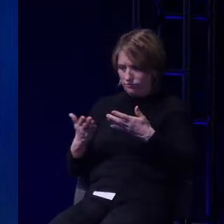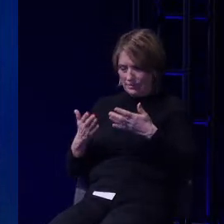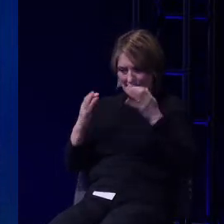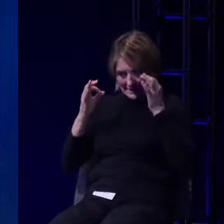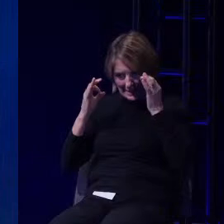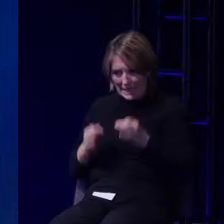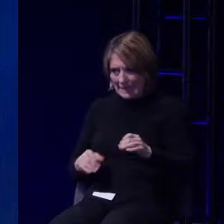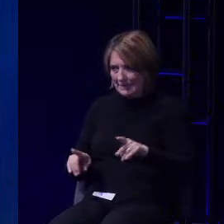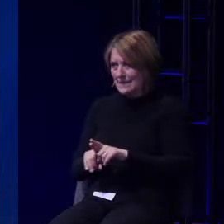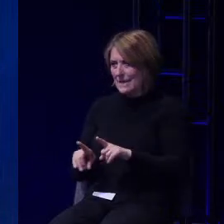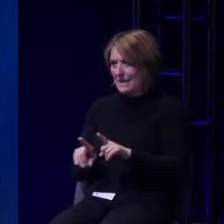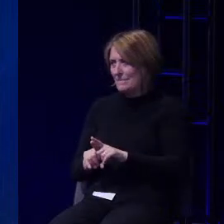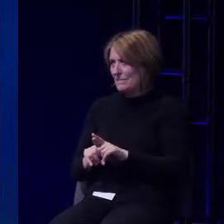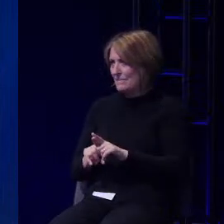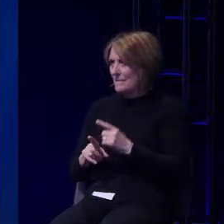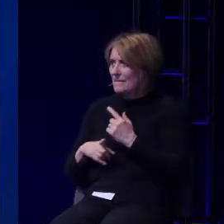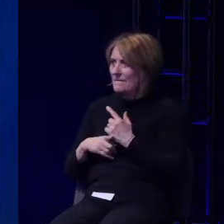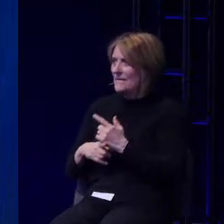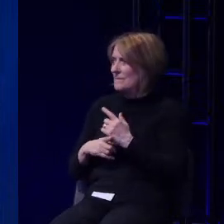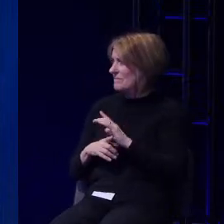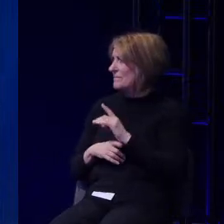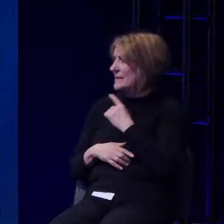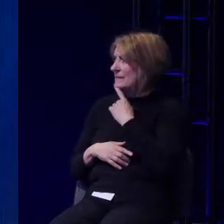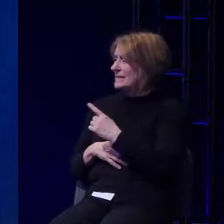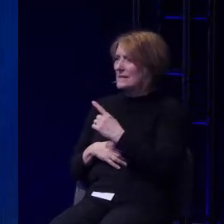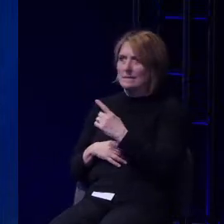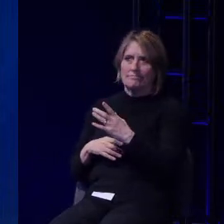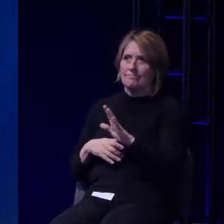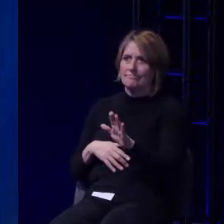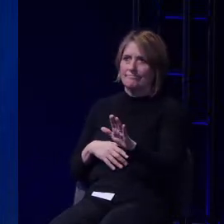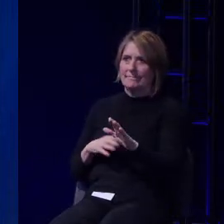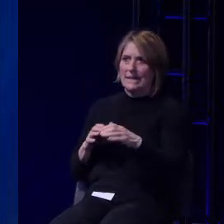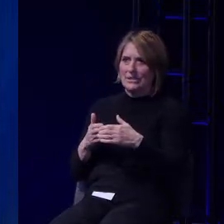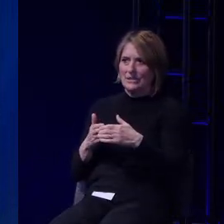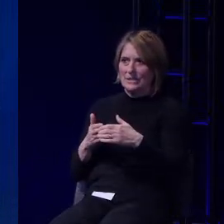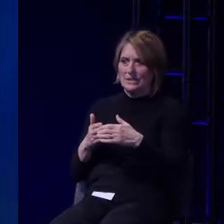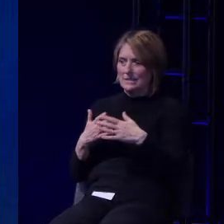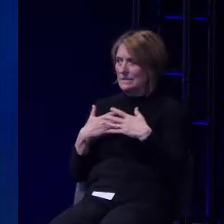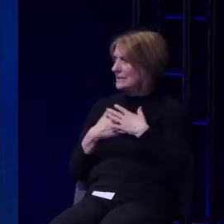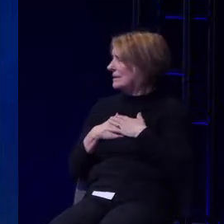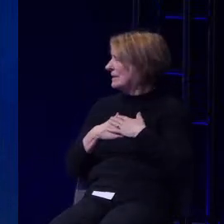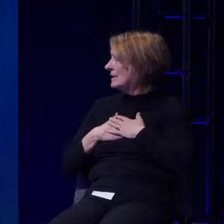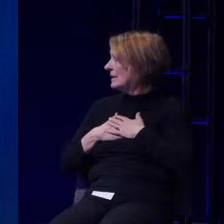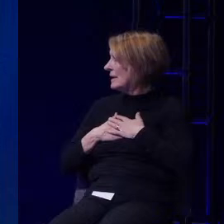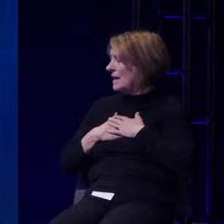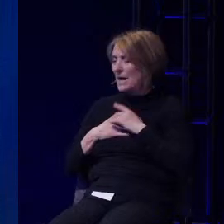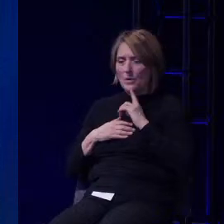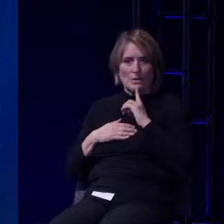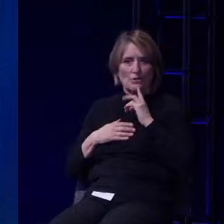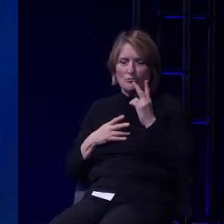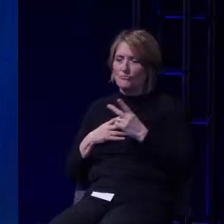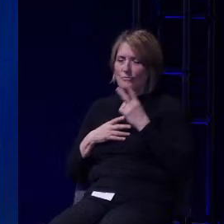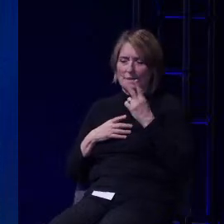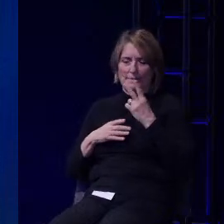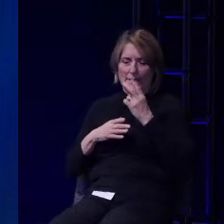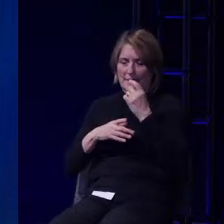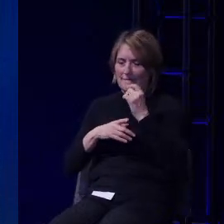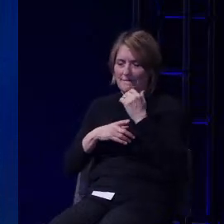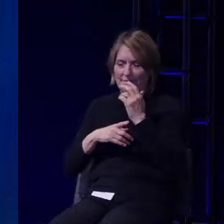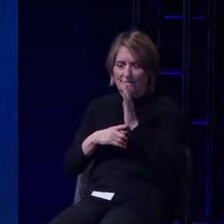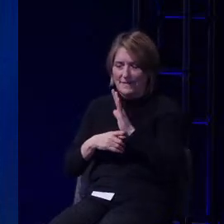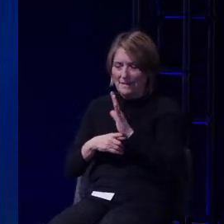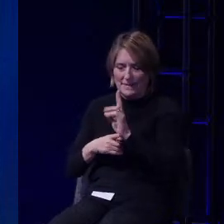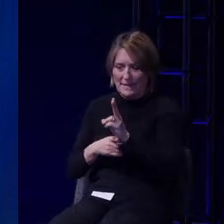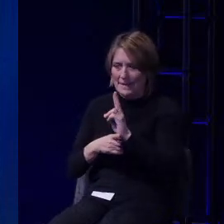exactly the same film. And I said to my agent, I'm not going to spend my life making that film again. And so I didn't